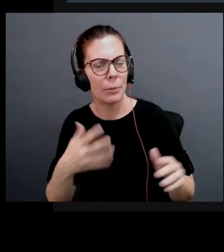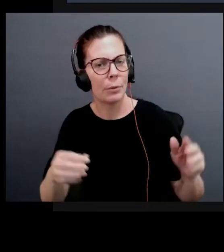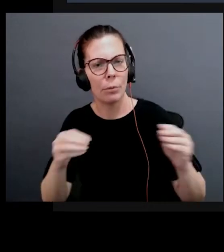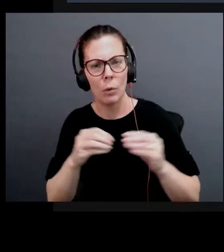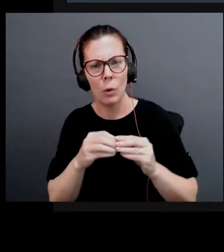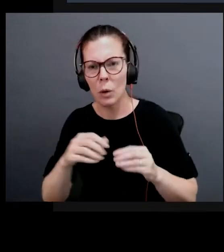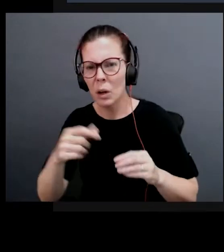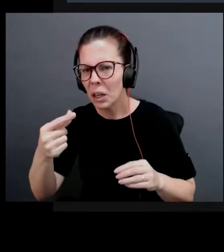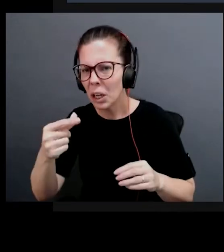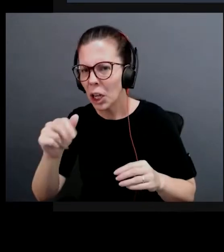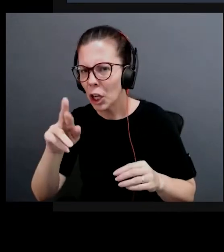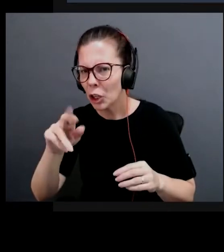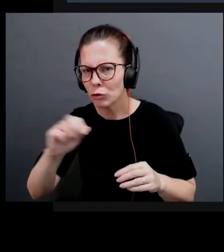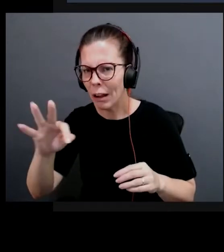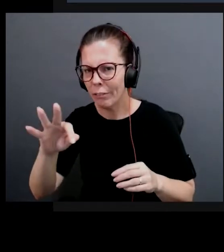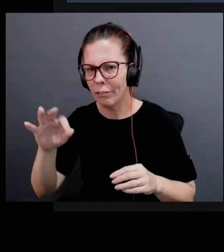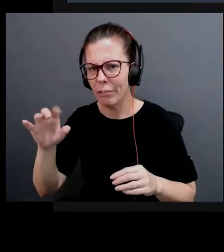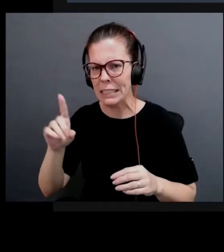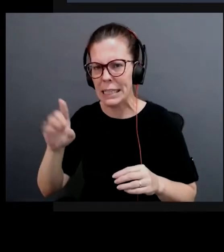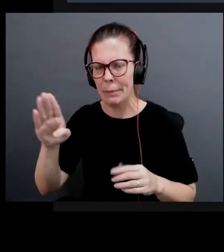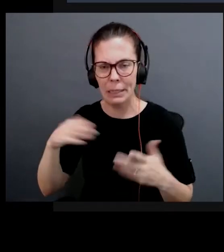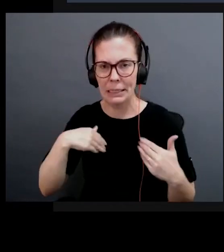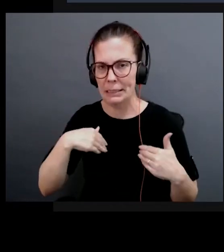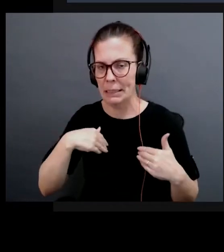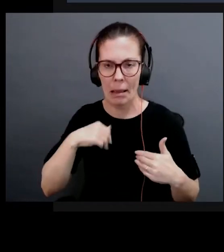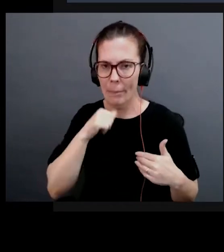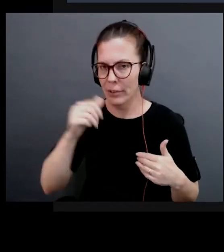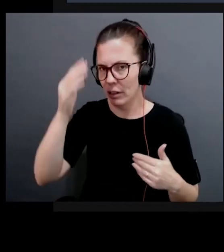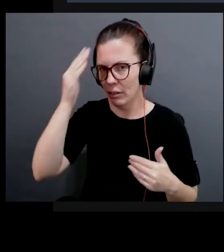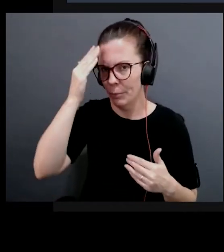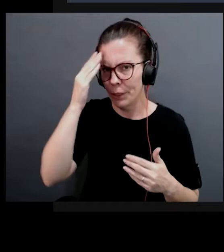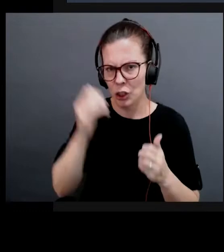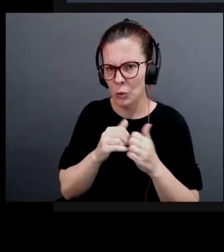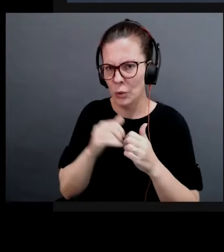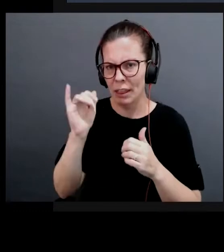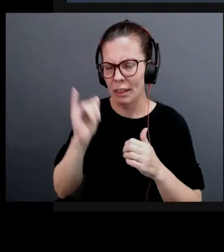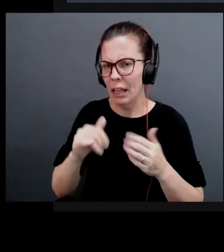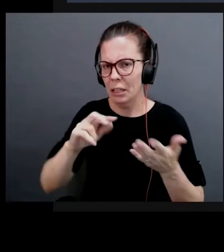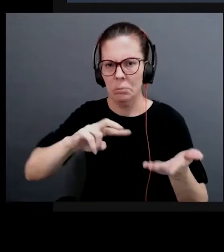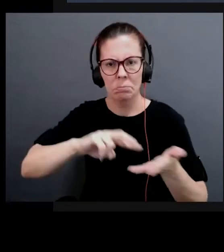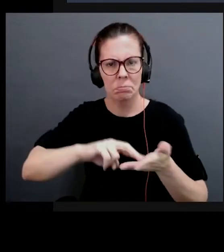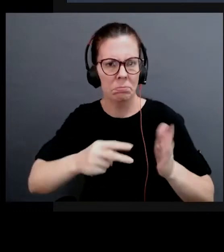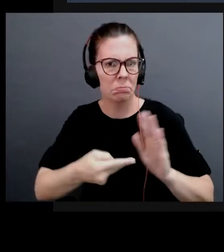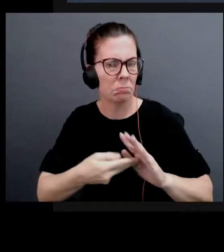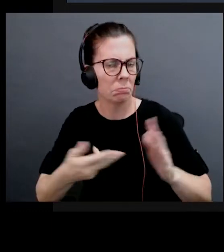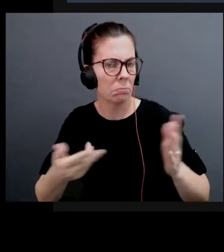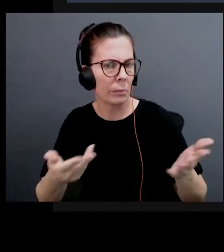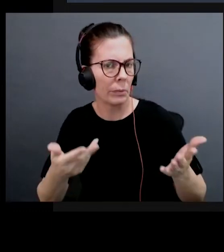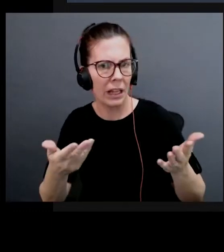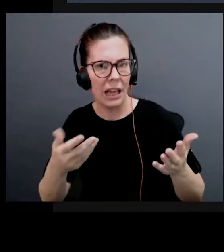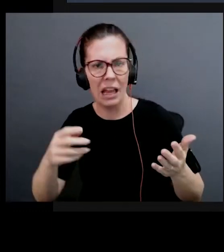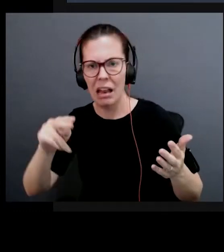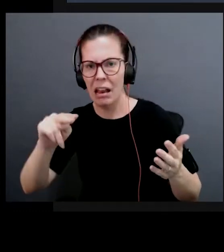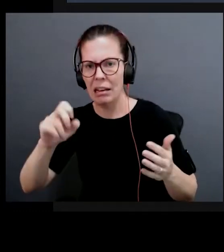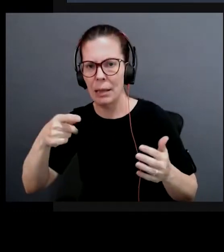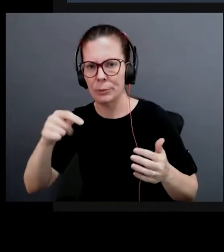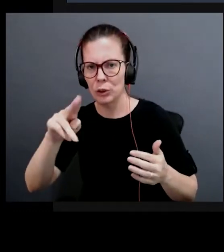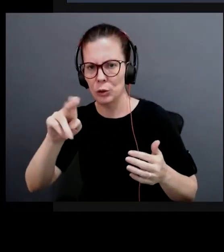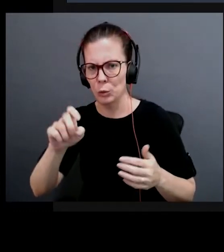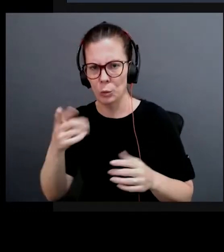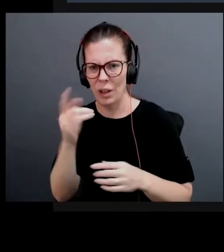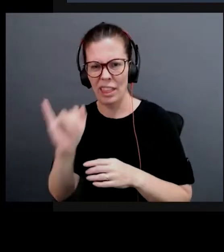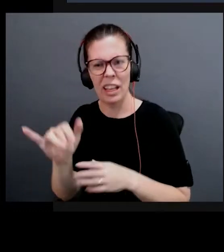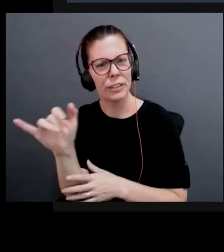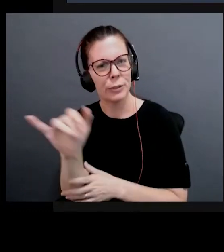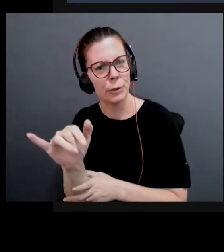graph database is, because I'm not really familiar with it, and what is Neptune? So